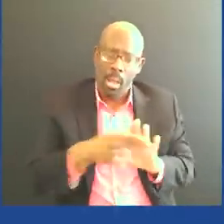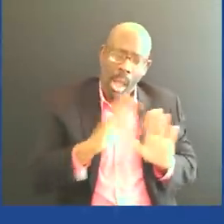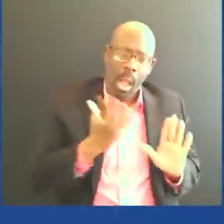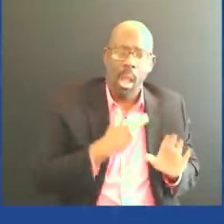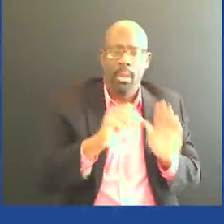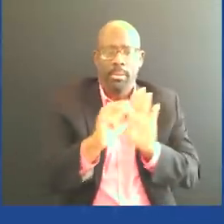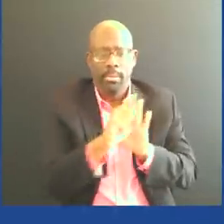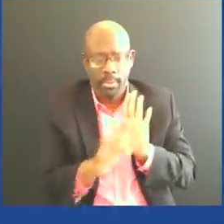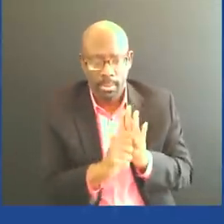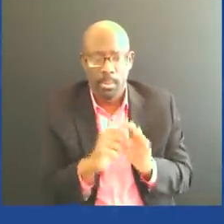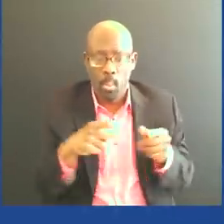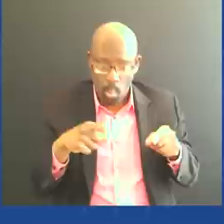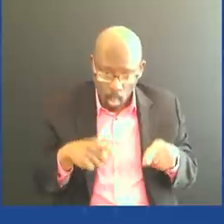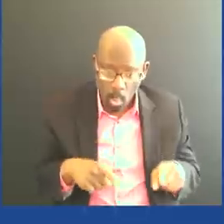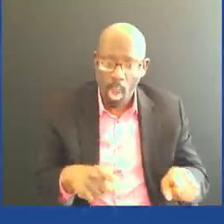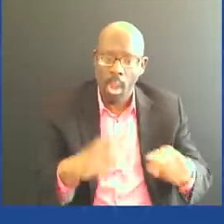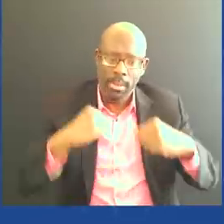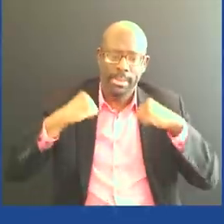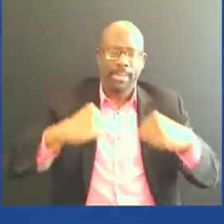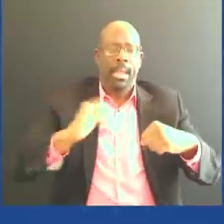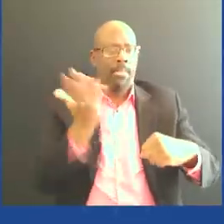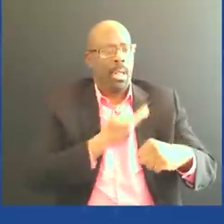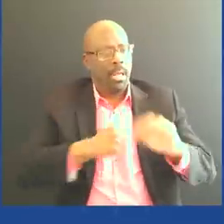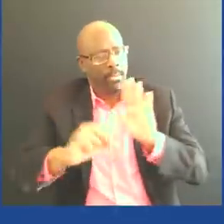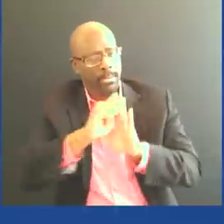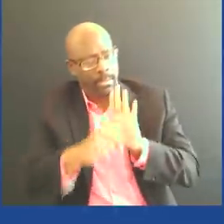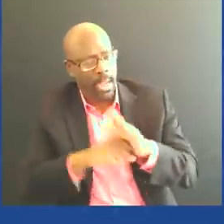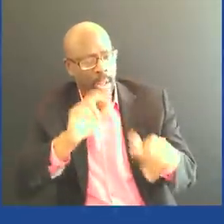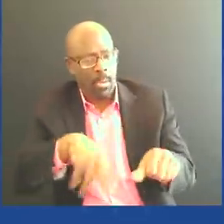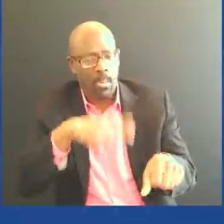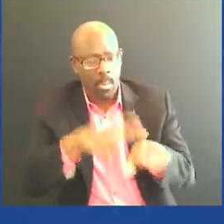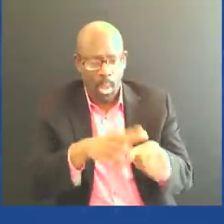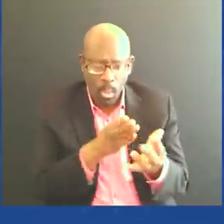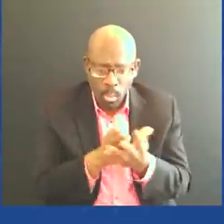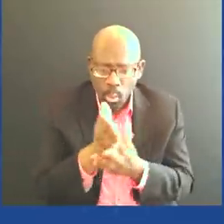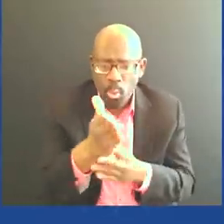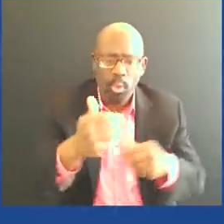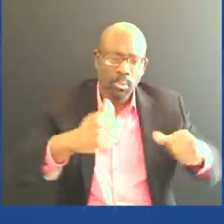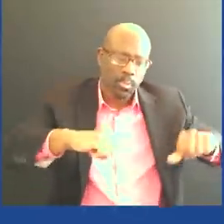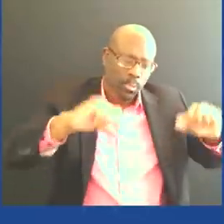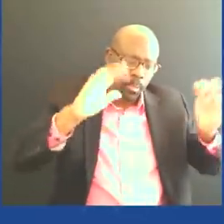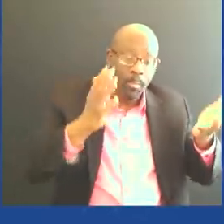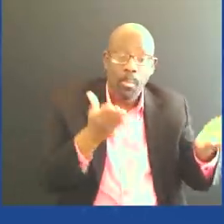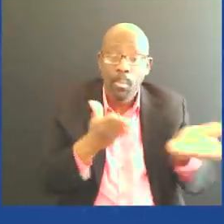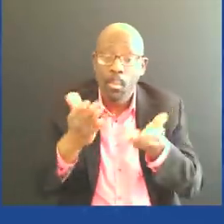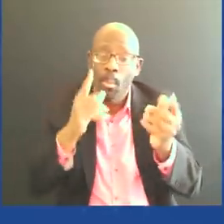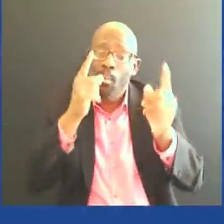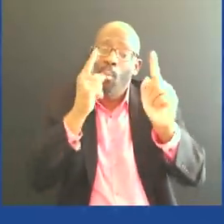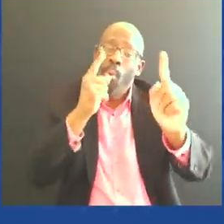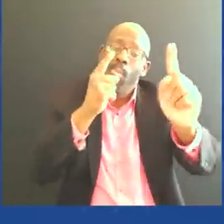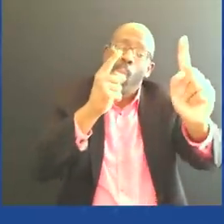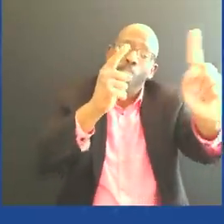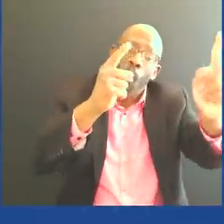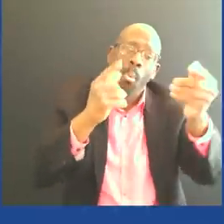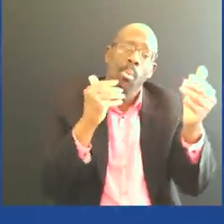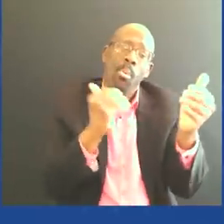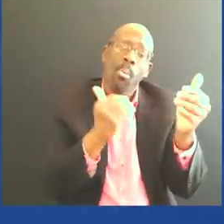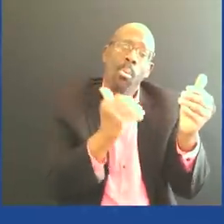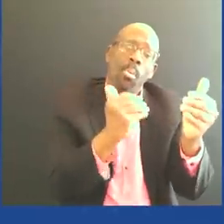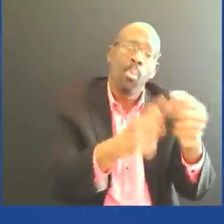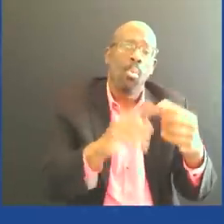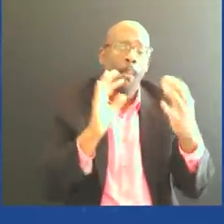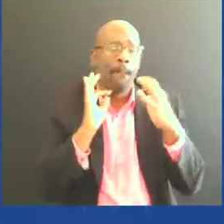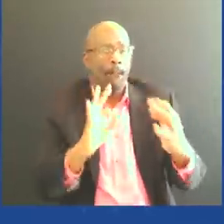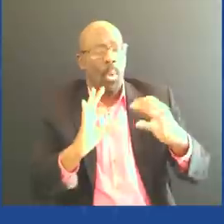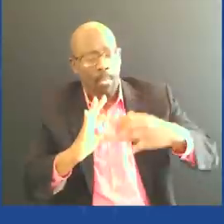service, may we grow even closer to that more perfect union. Before Dr. Biden speaks in a moment, I want to